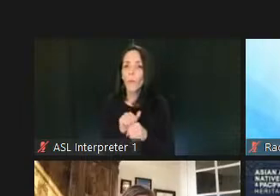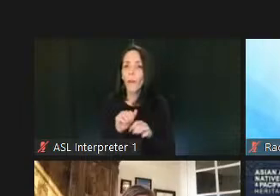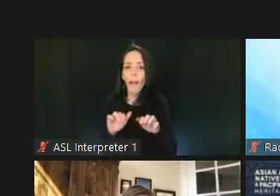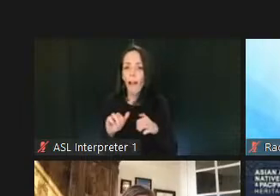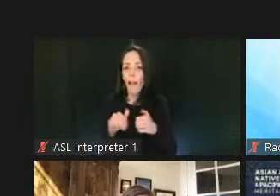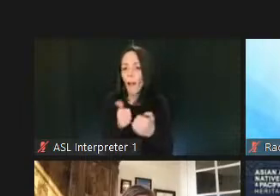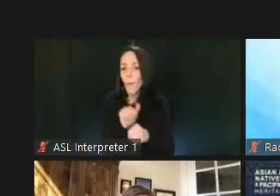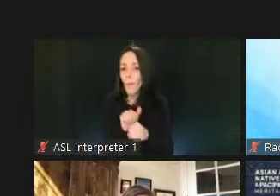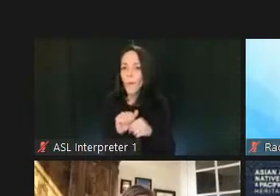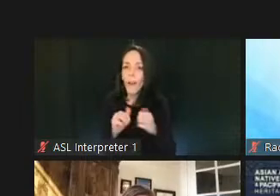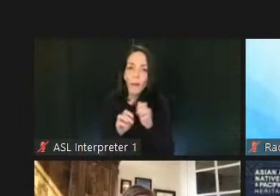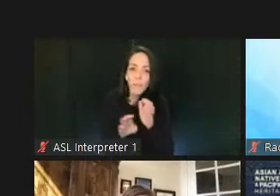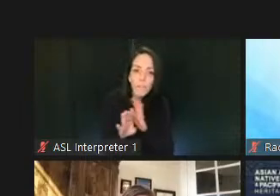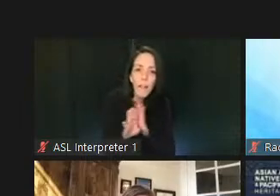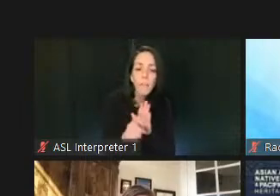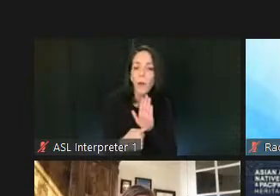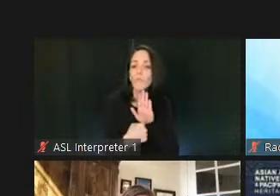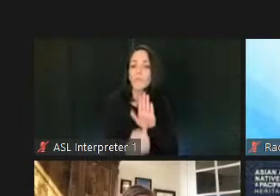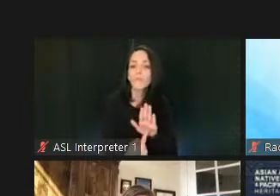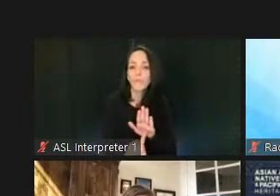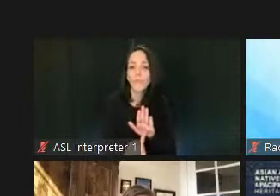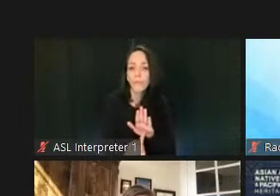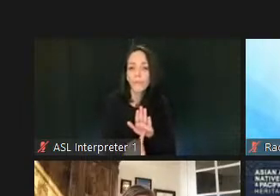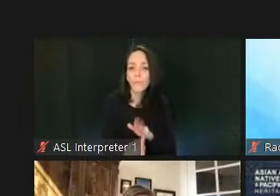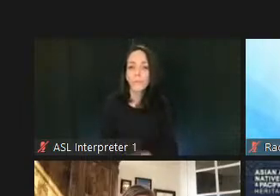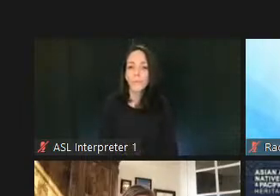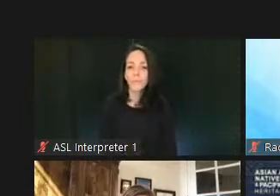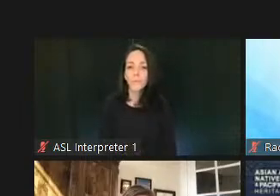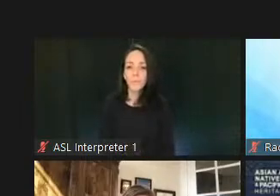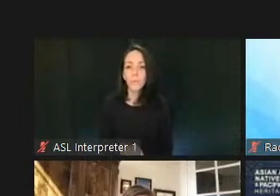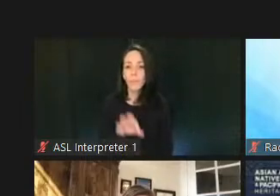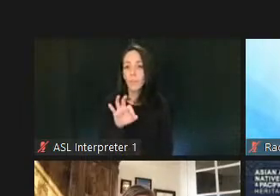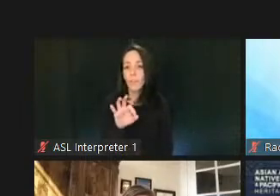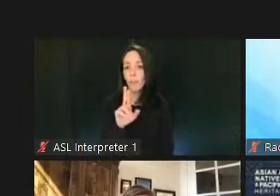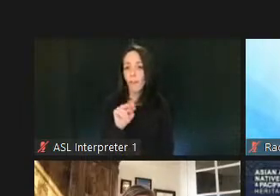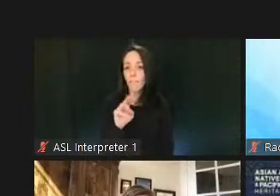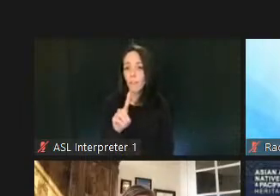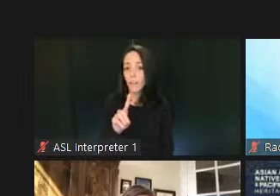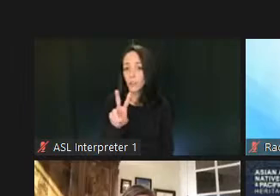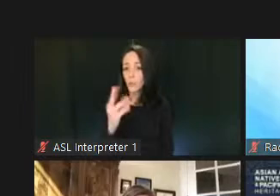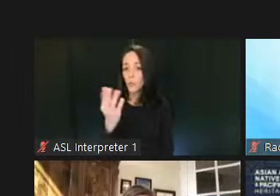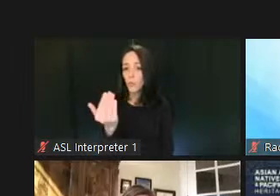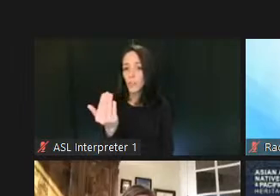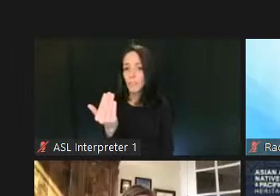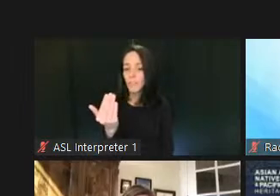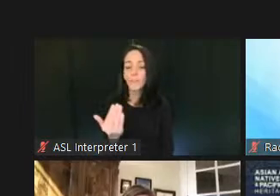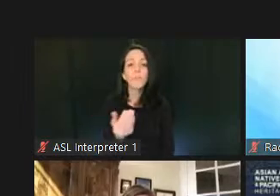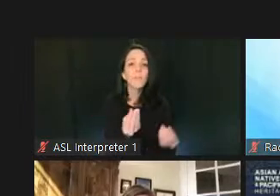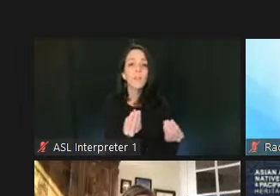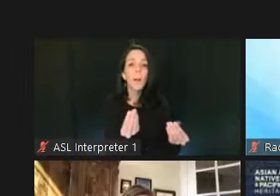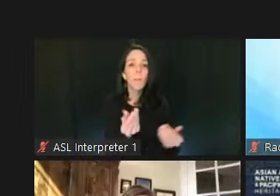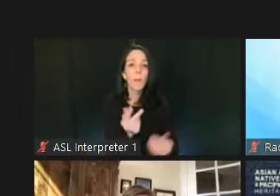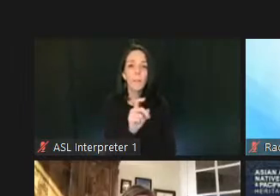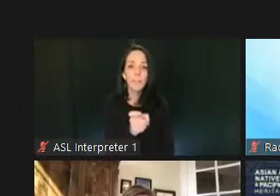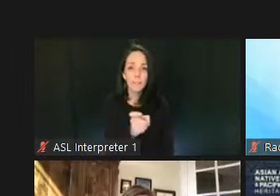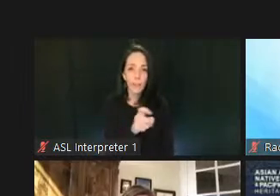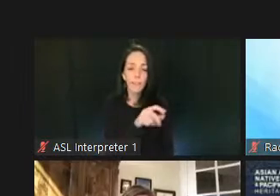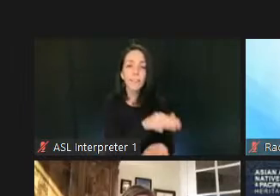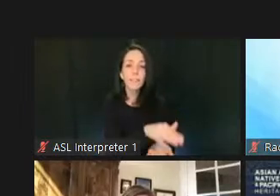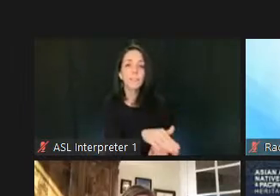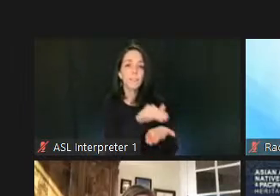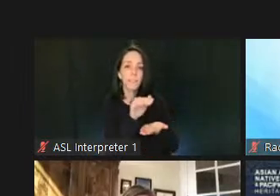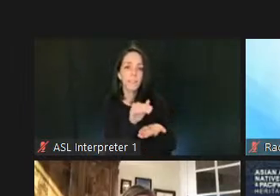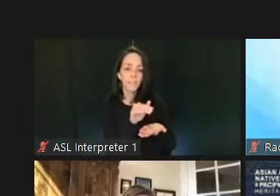215. As I mentioned, there is the property tax itself that the service district generates. Those monies go